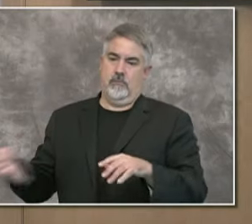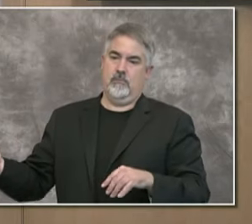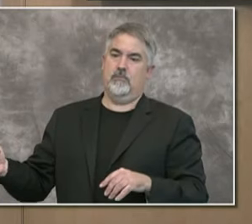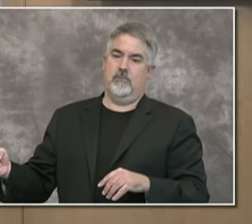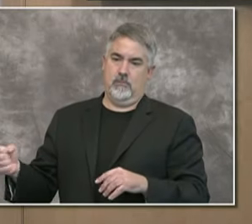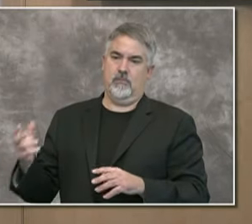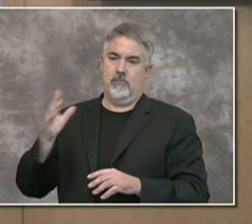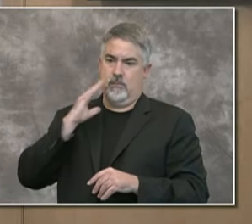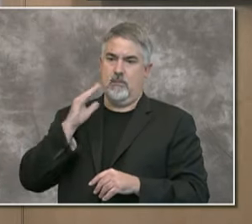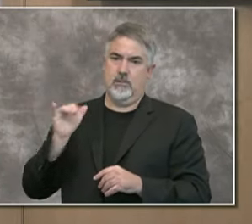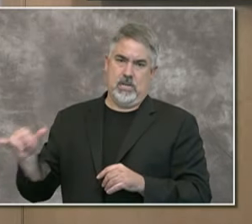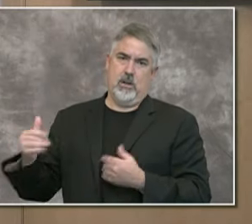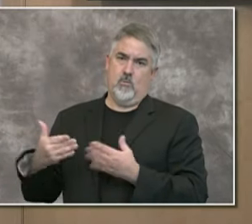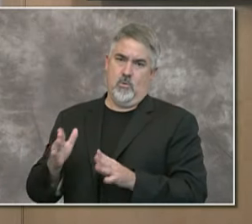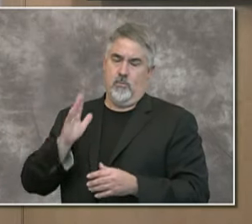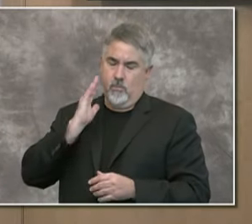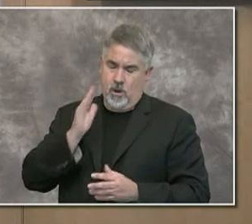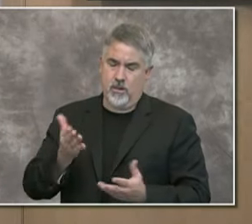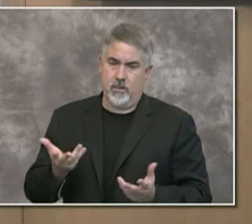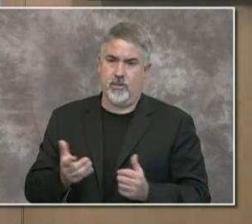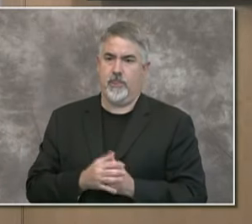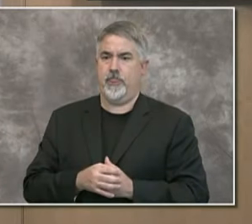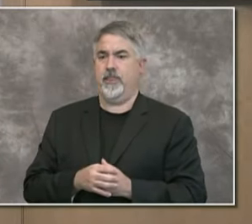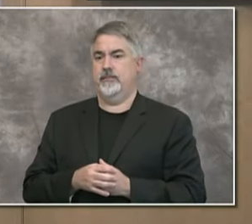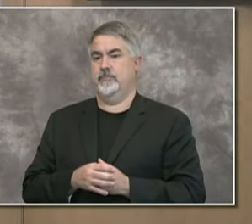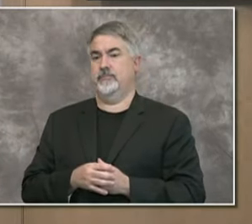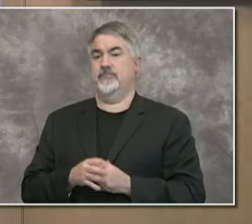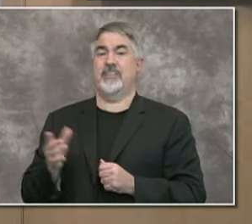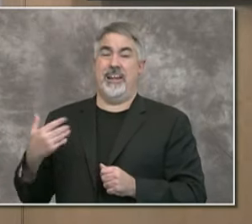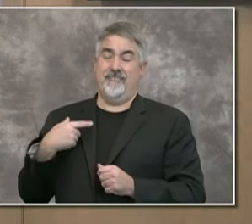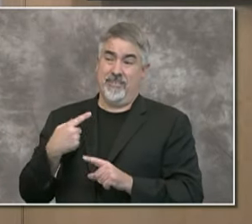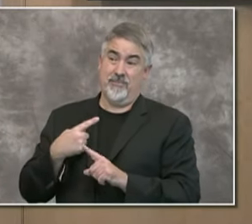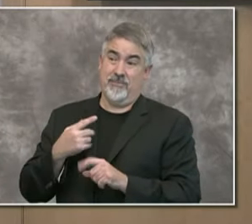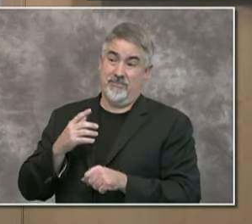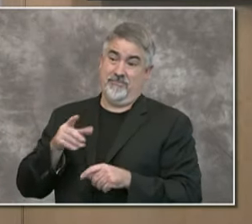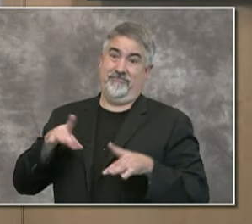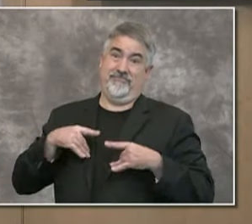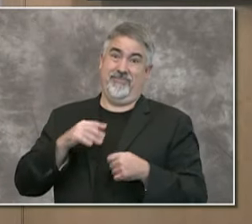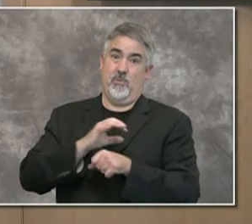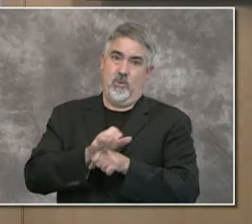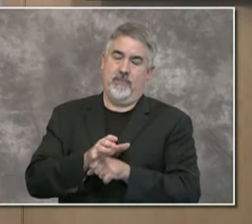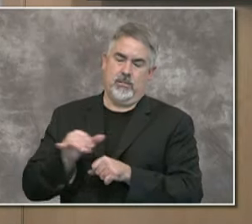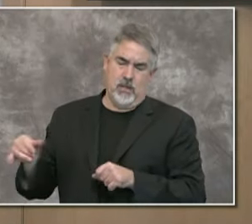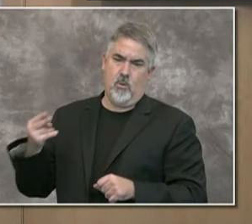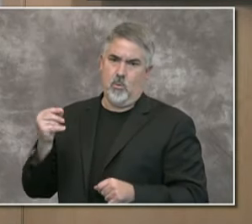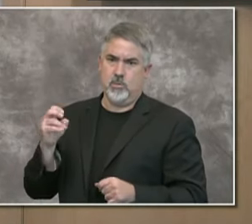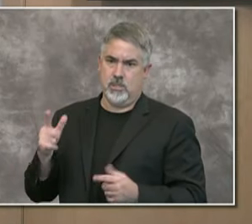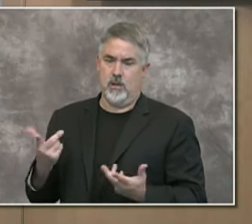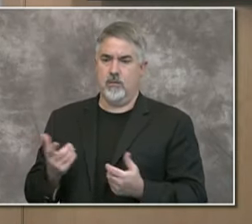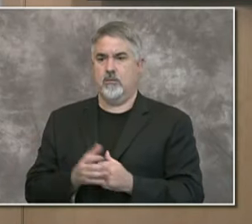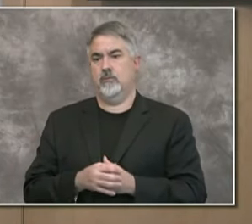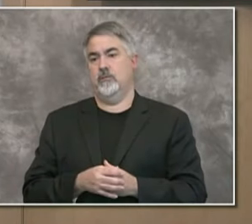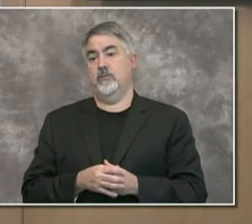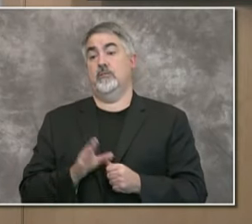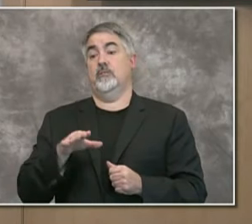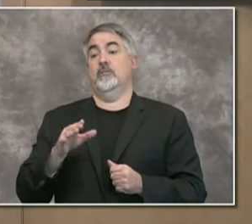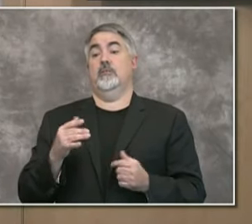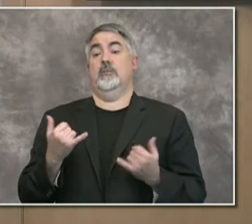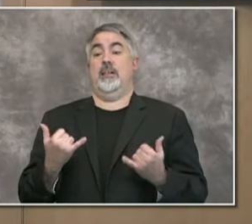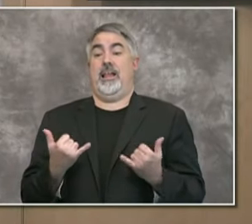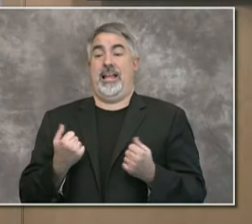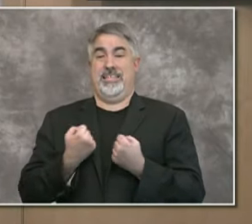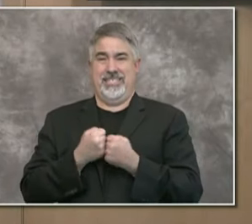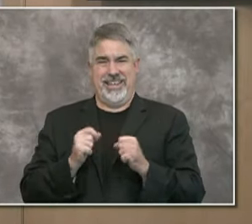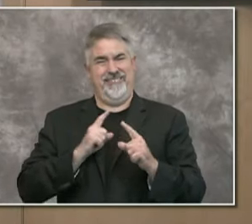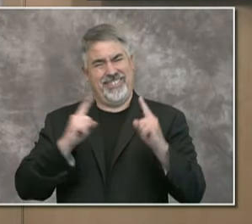for COVID-19. In addition, we have created safe distance shelter beds for those who have been in